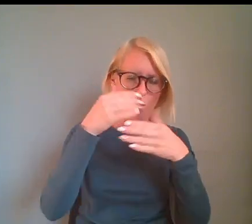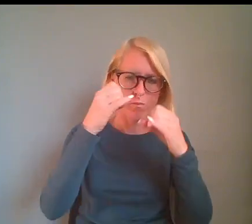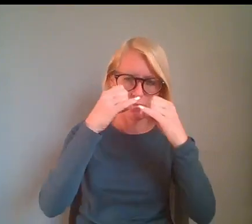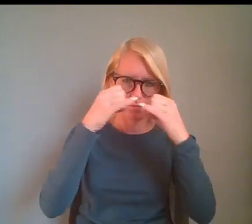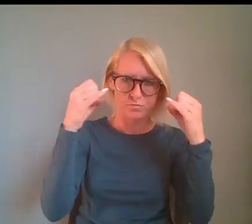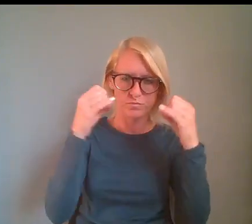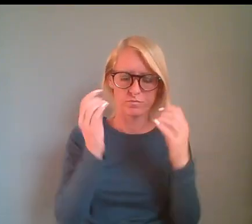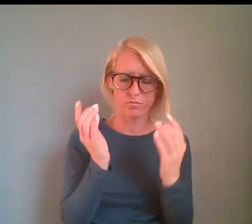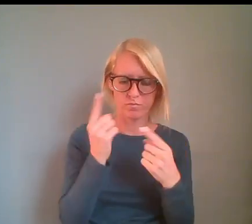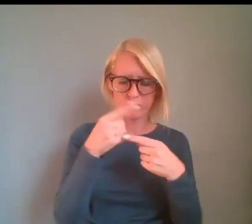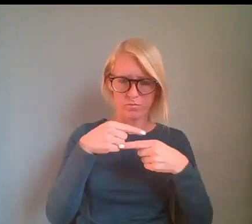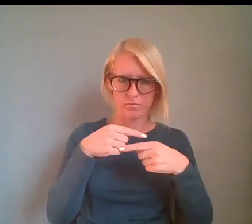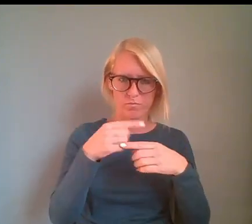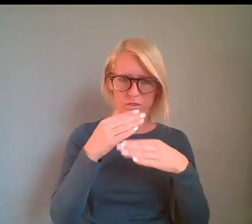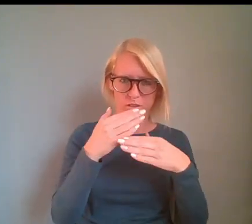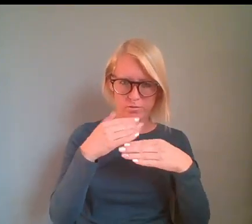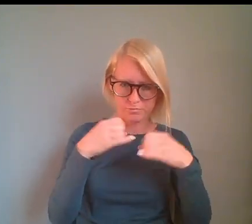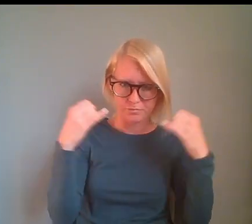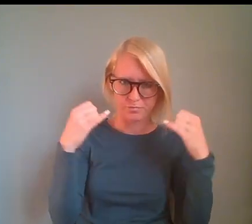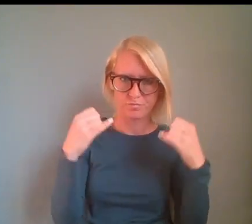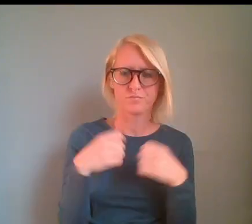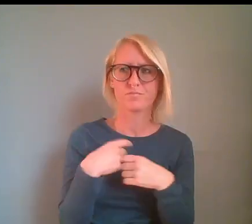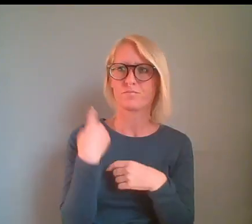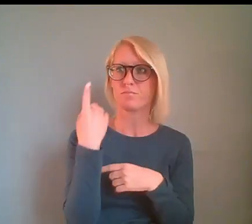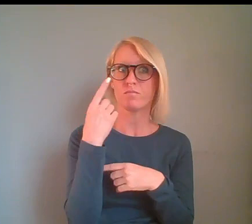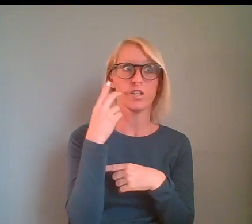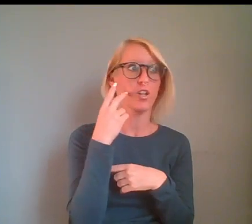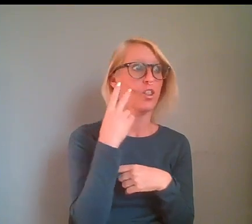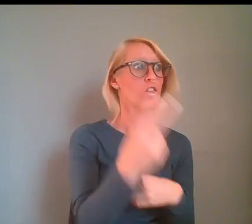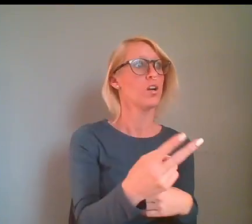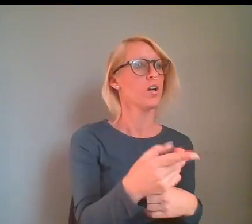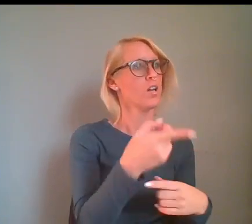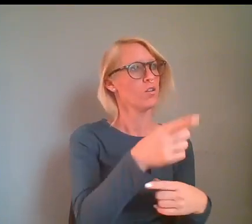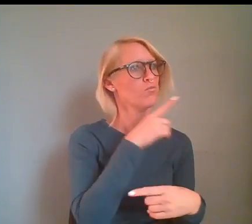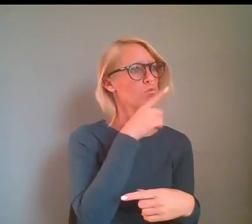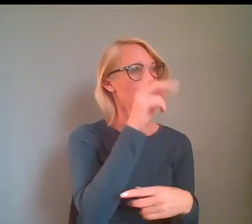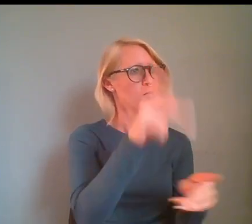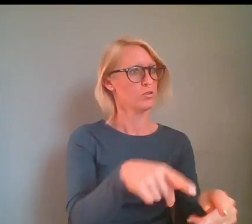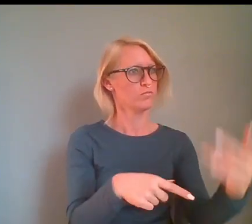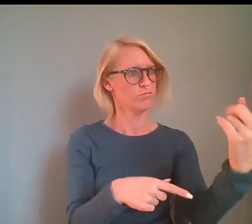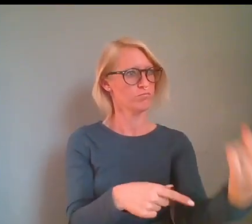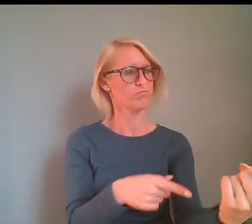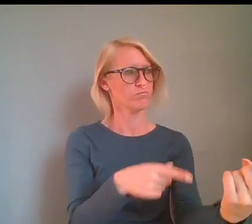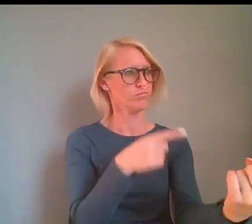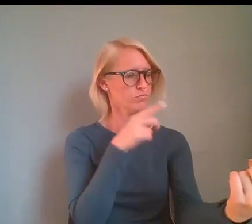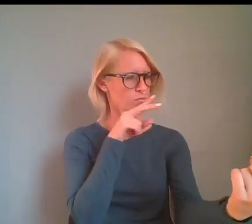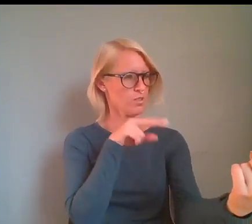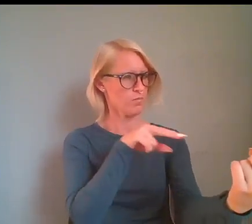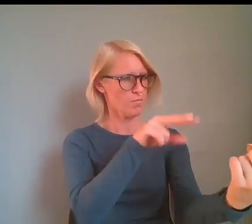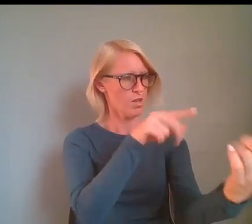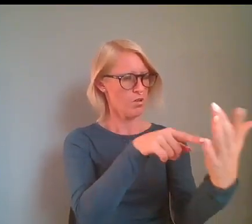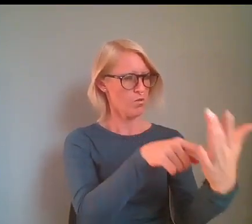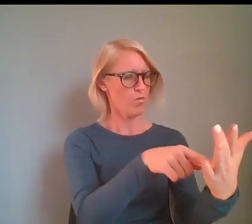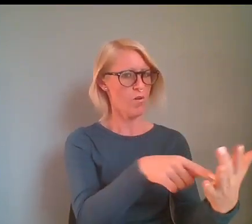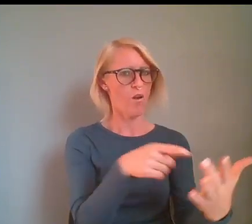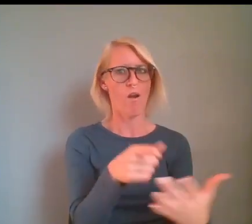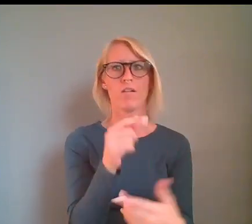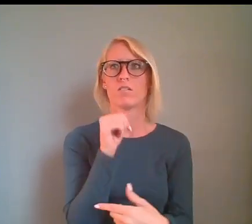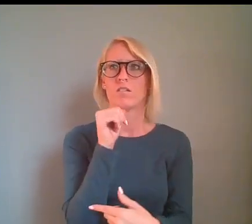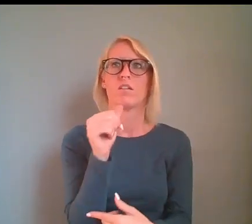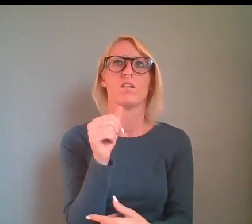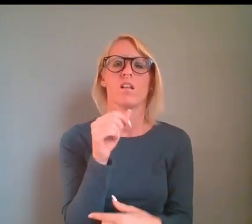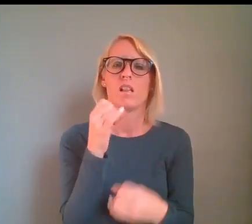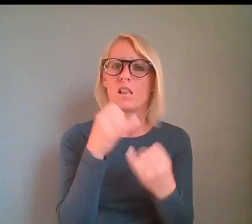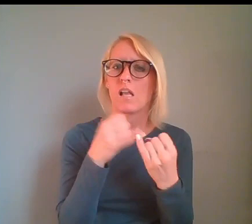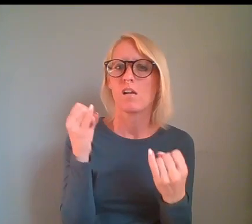When I'm looking at a model, I look a lot at that. I don't look at this line. I look at the dark areas that